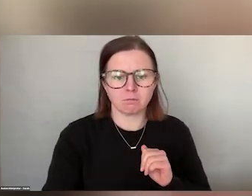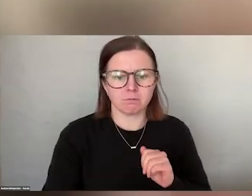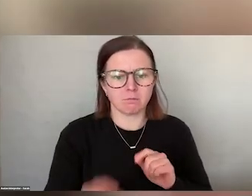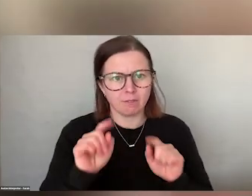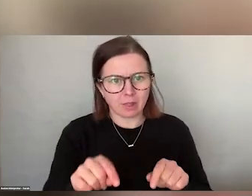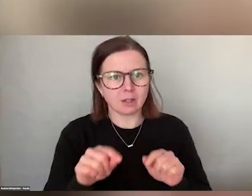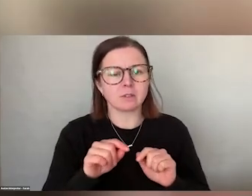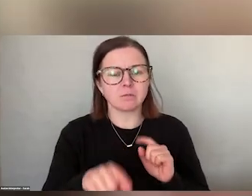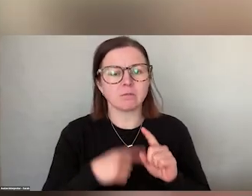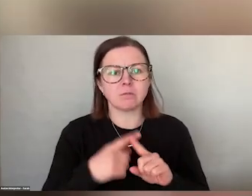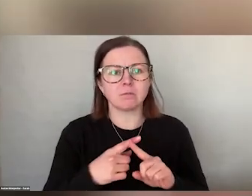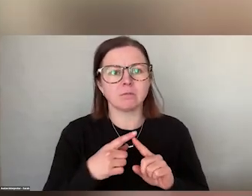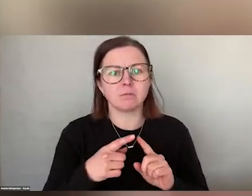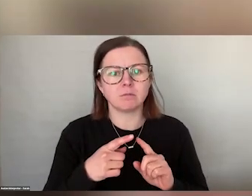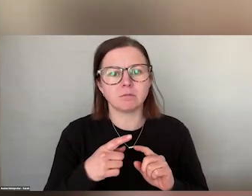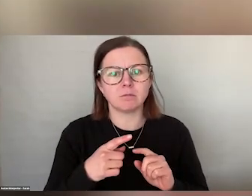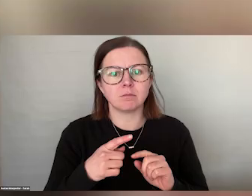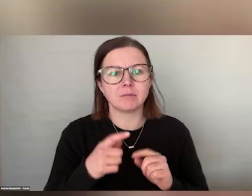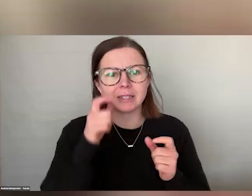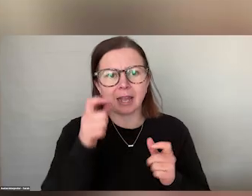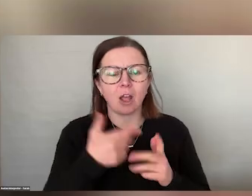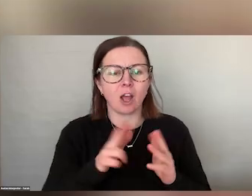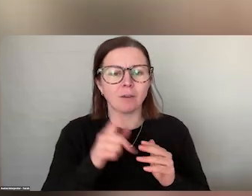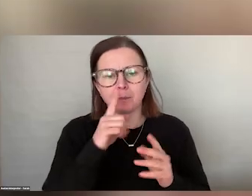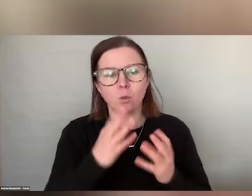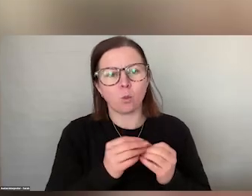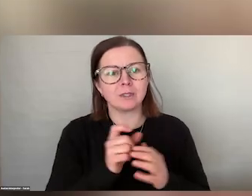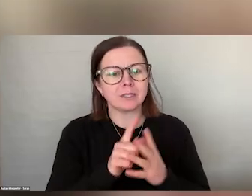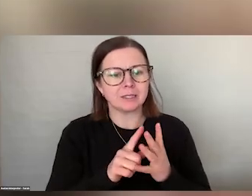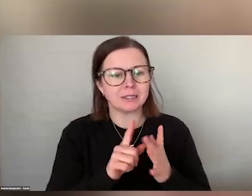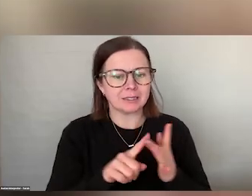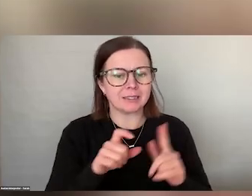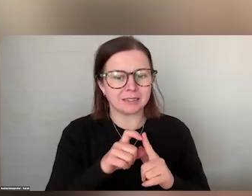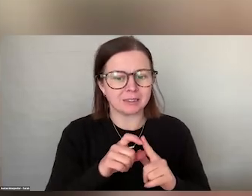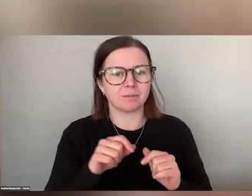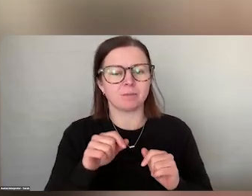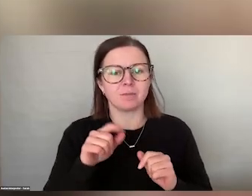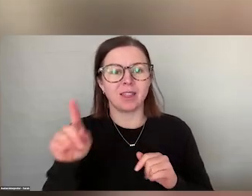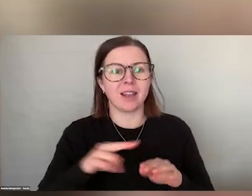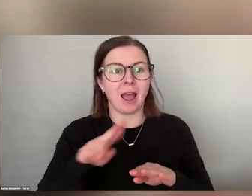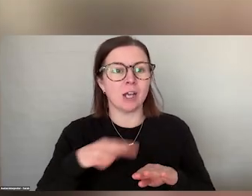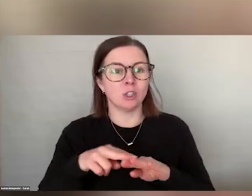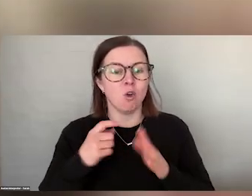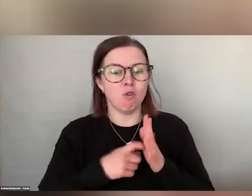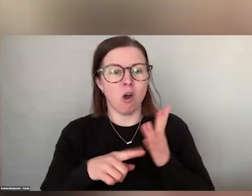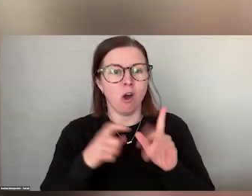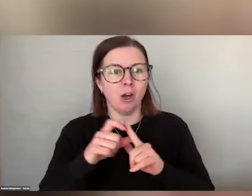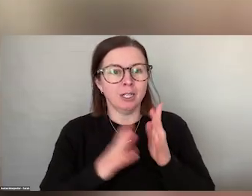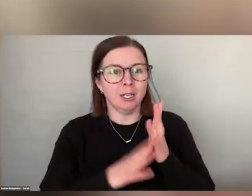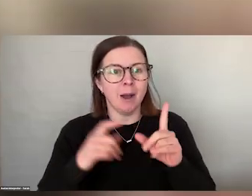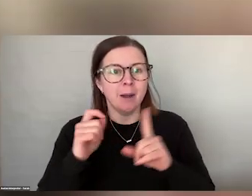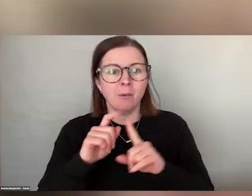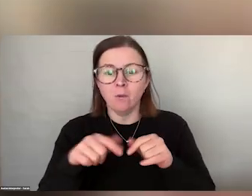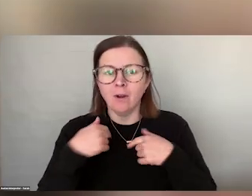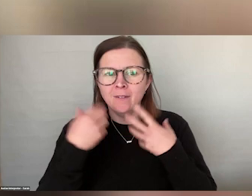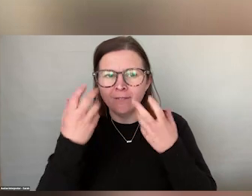this and about the care of people with intellectual disability. The national roadmap that we have, I think, is